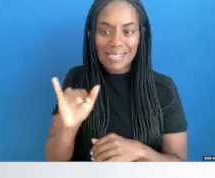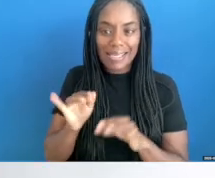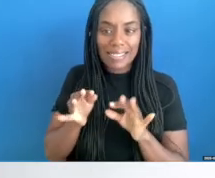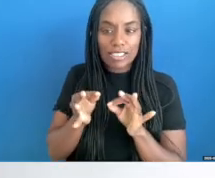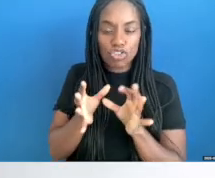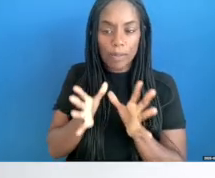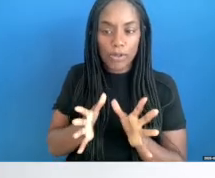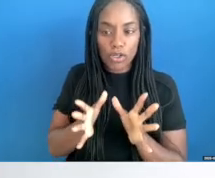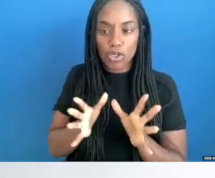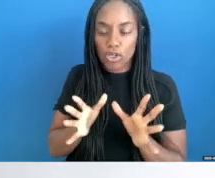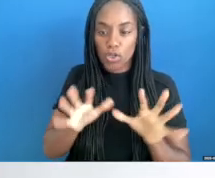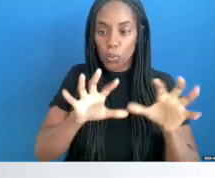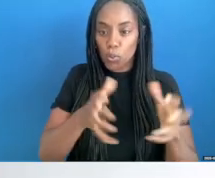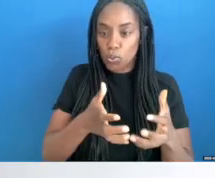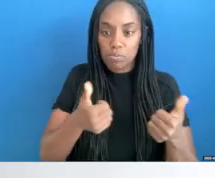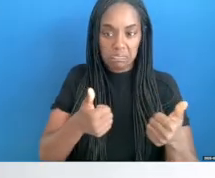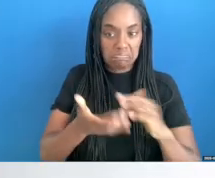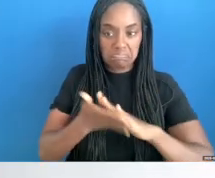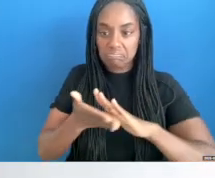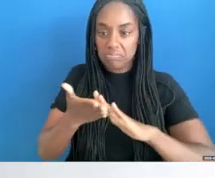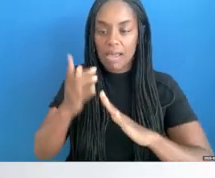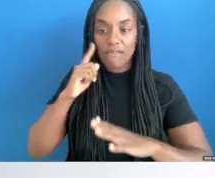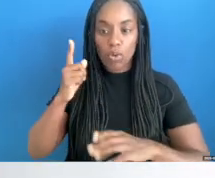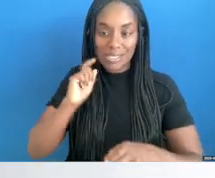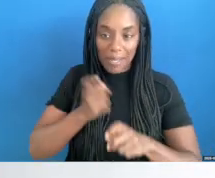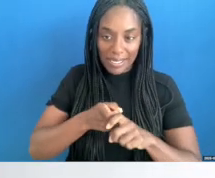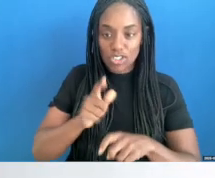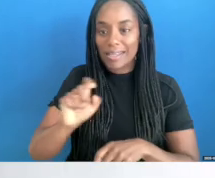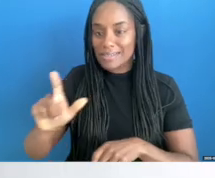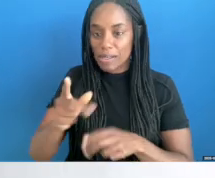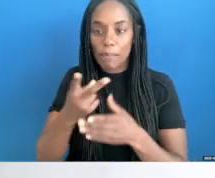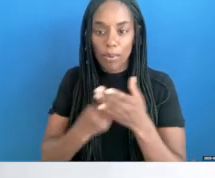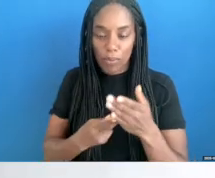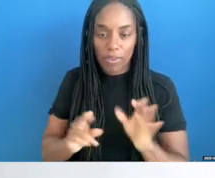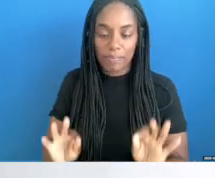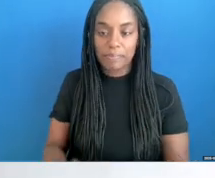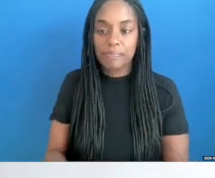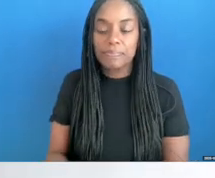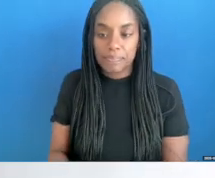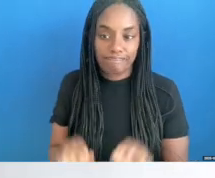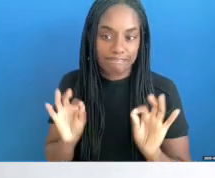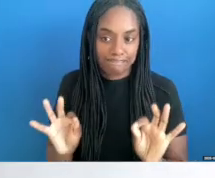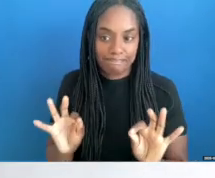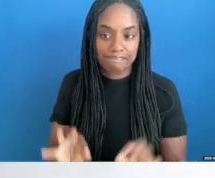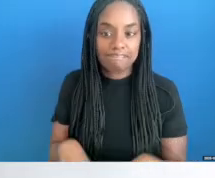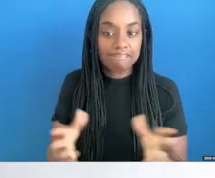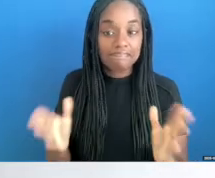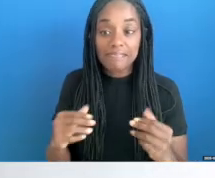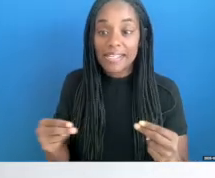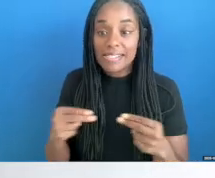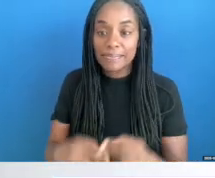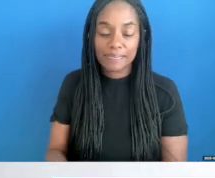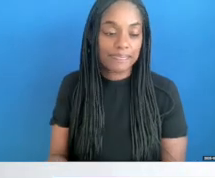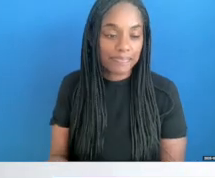interpreter rooms are working fine for Spanish and ASL. Great. Next slide,